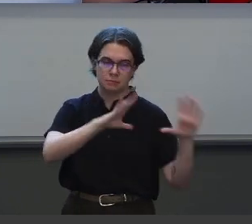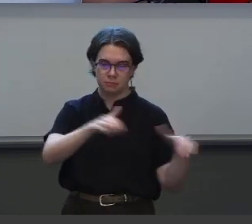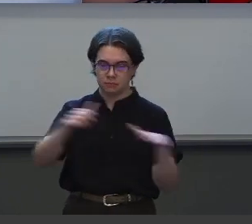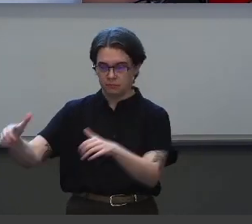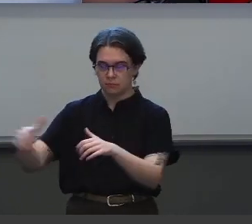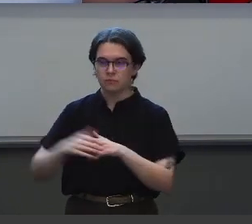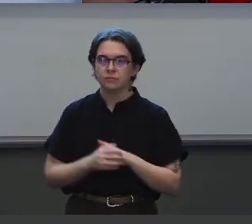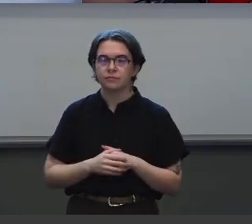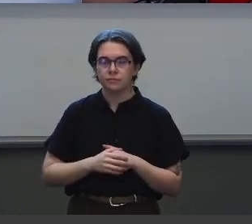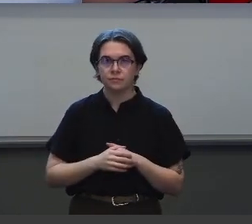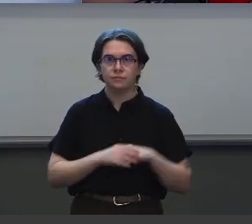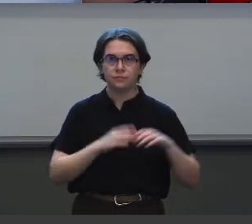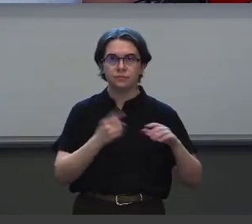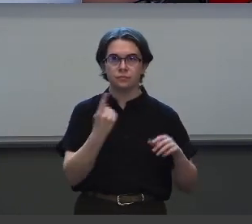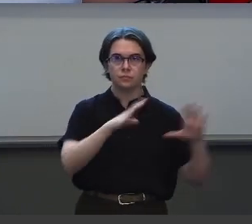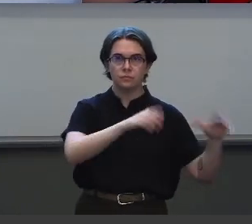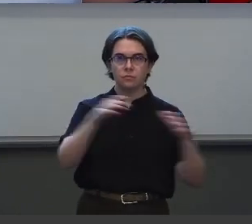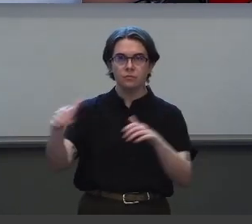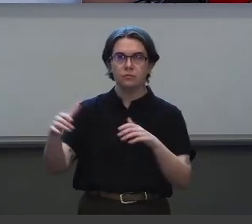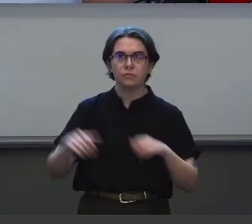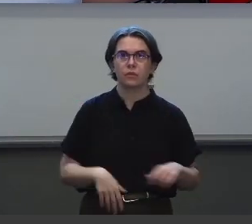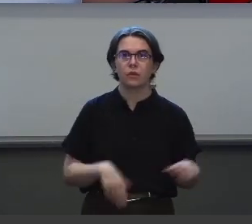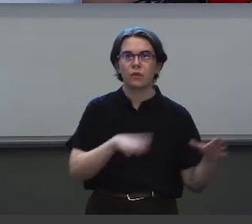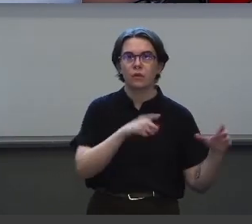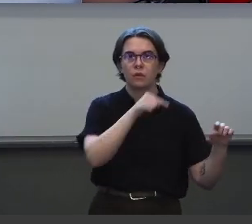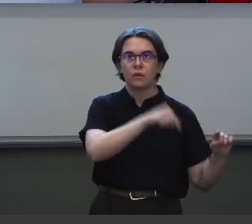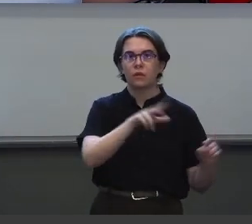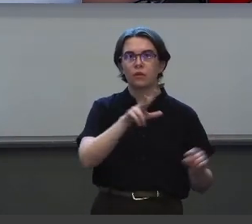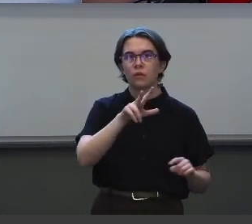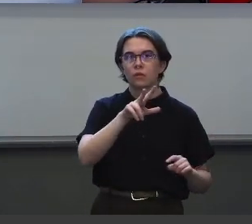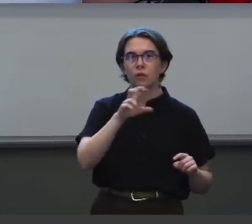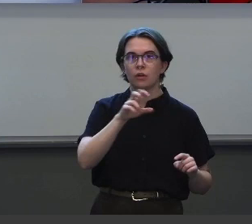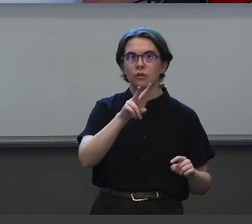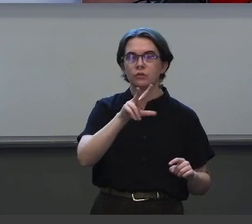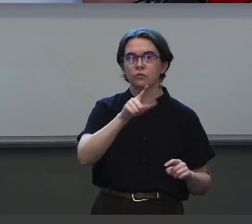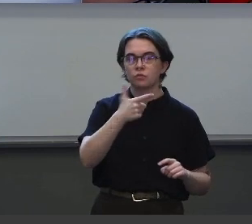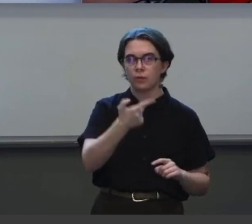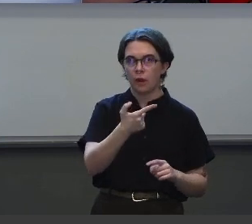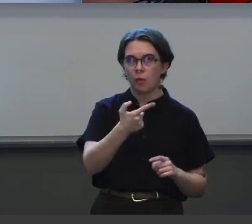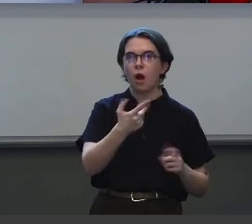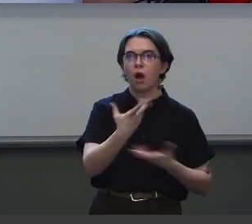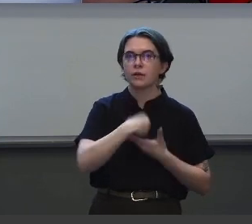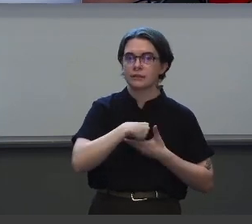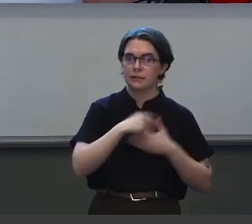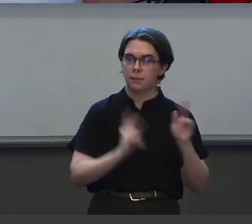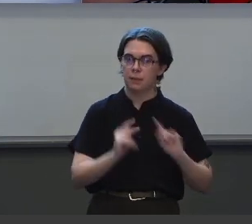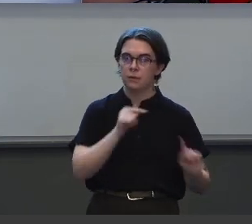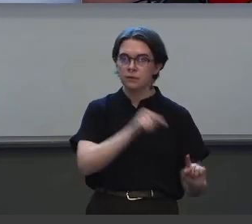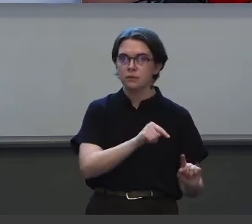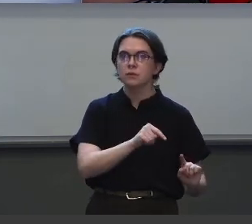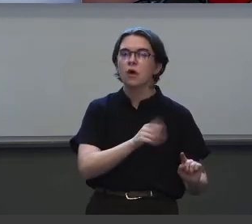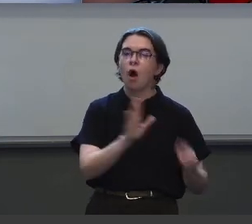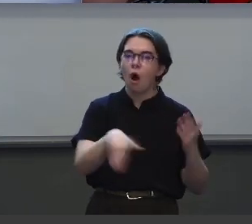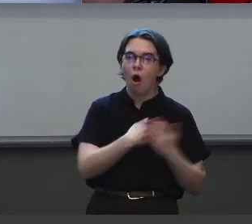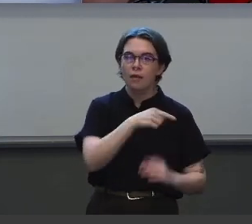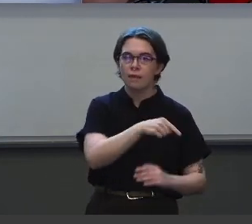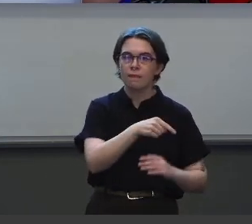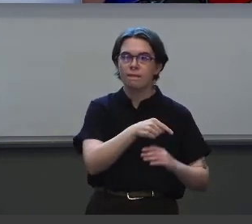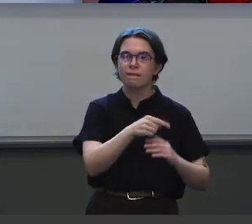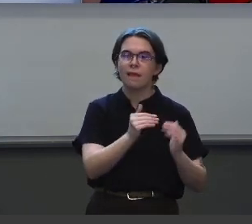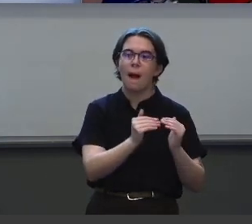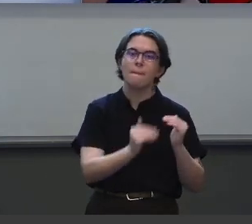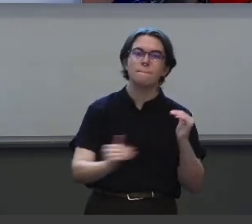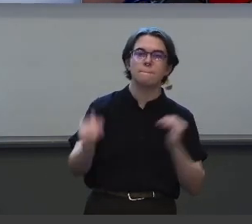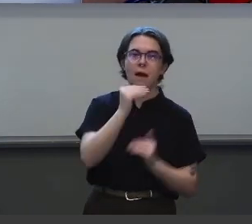groups. One is 321 autistic individuals who all had above average sensory